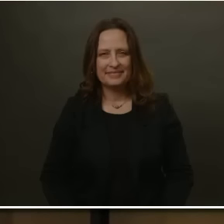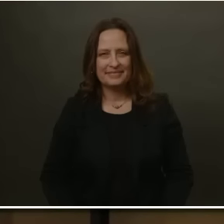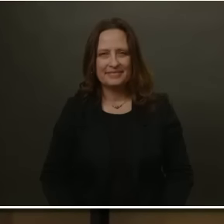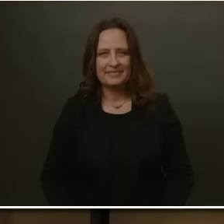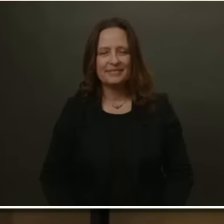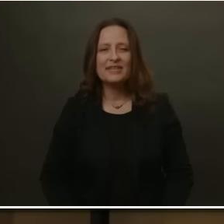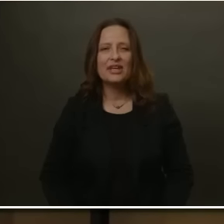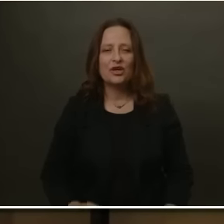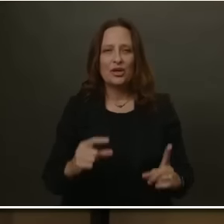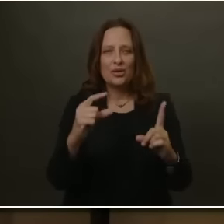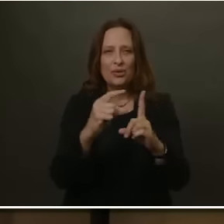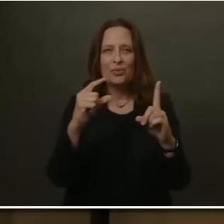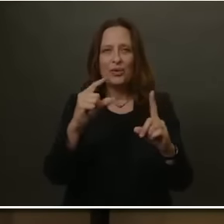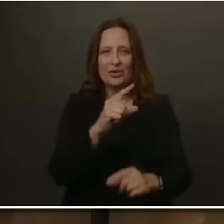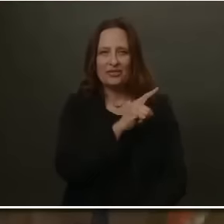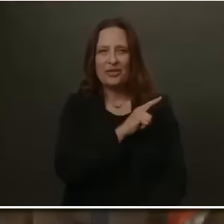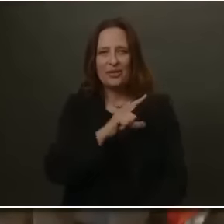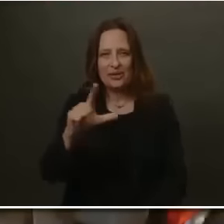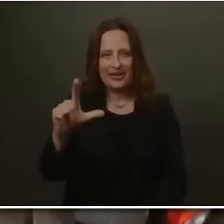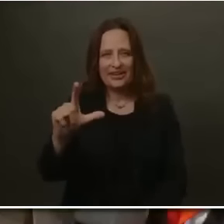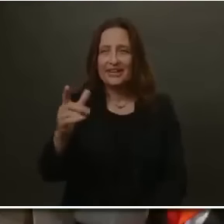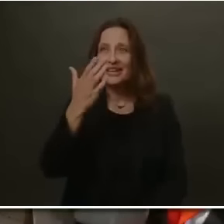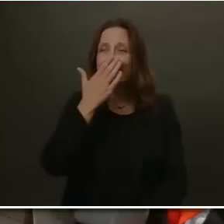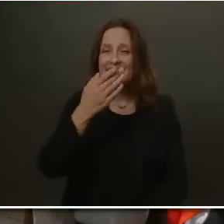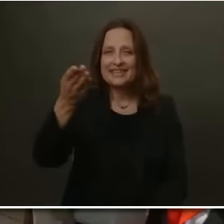the word of the Lord. Thanks be to God.